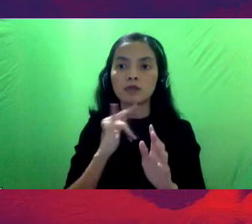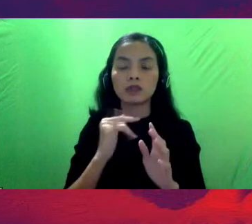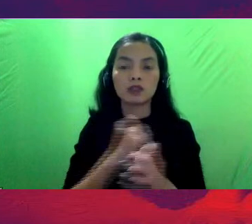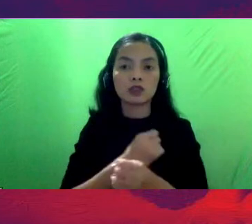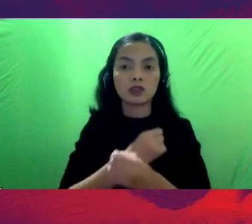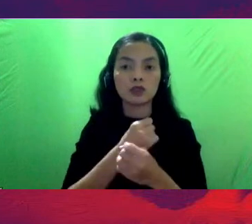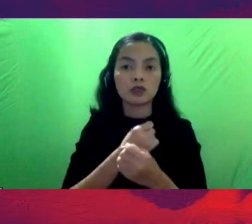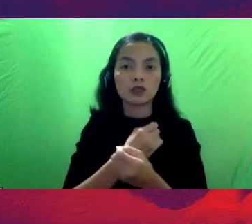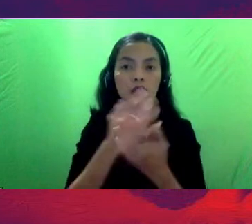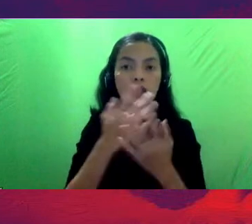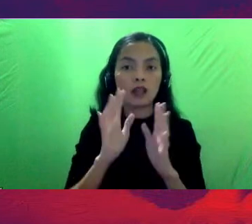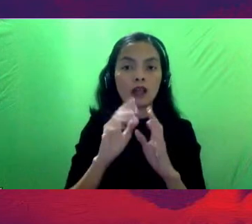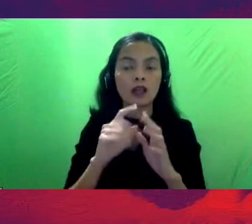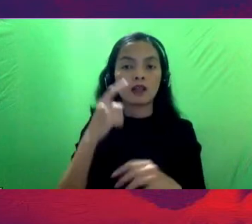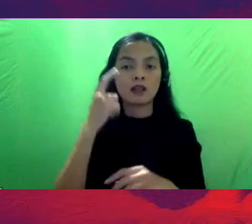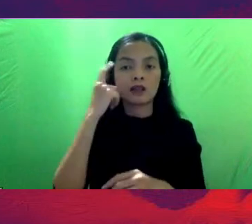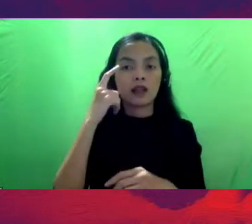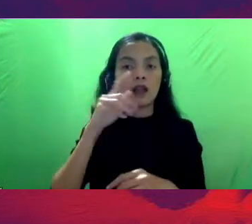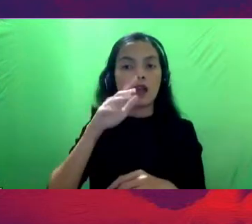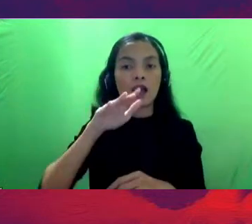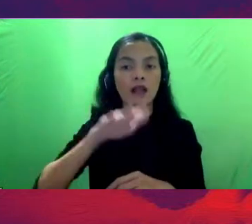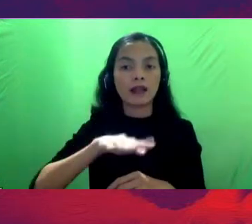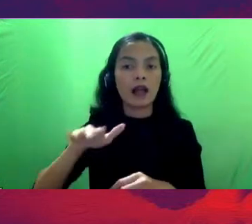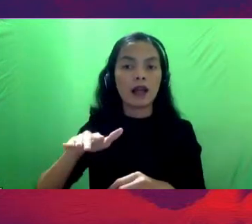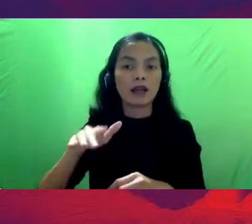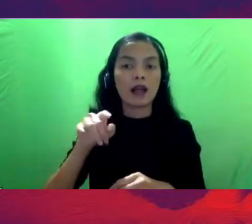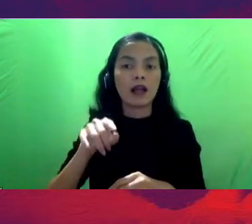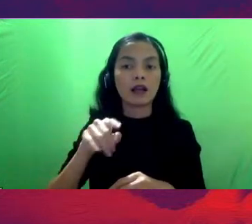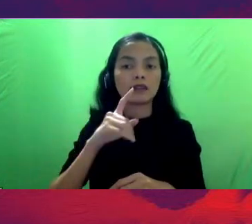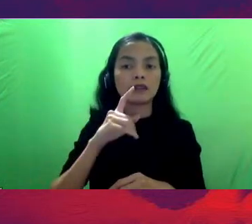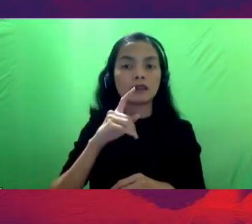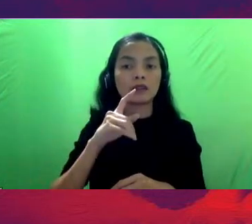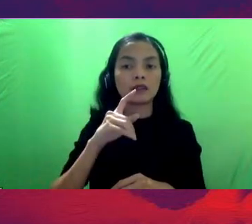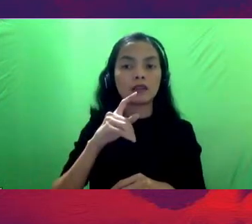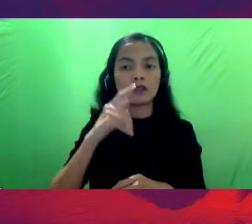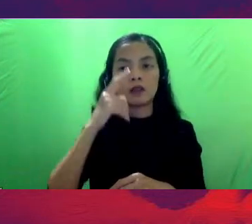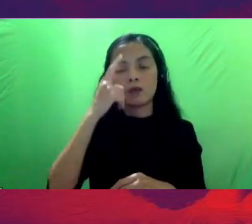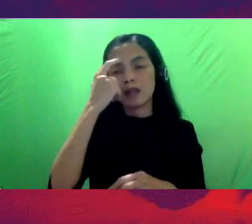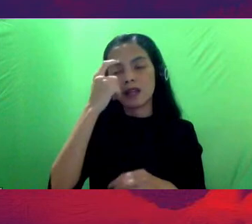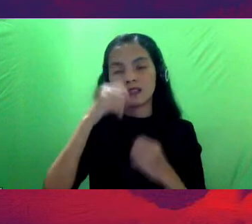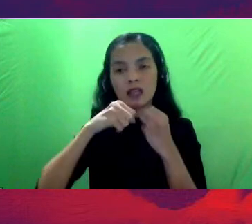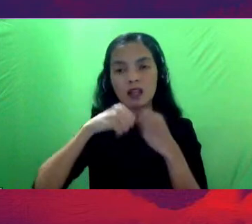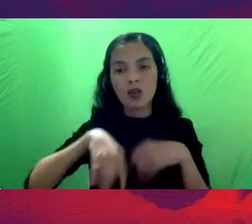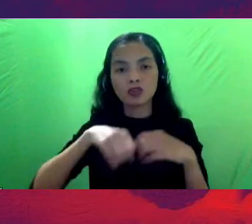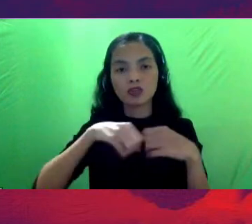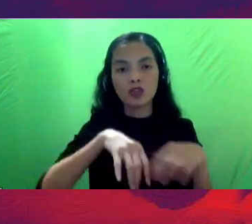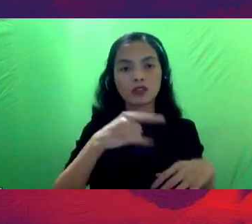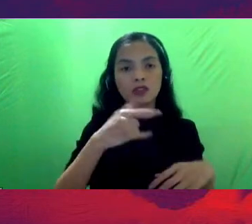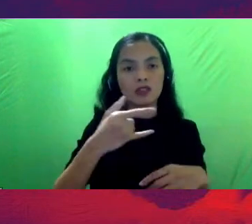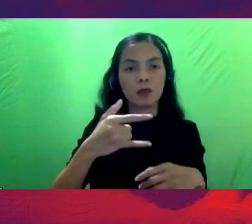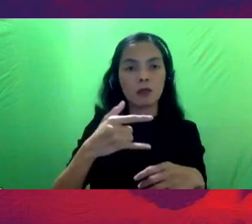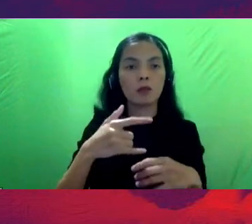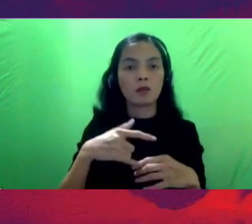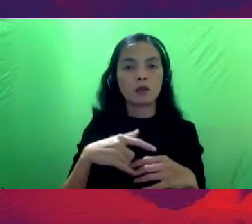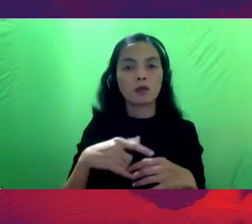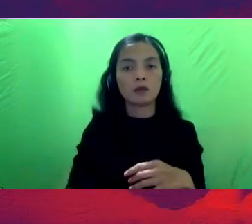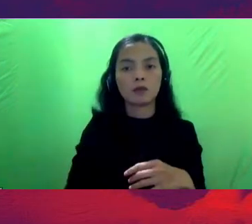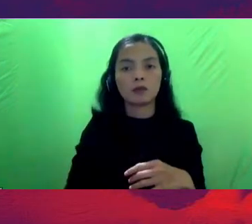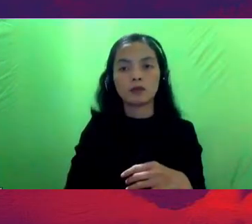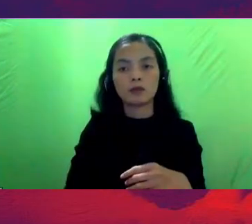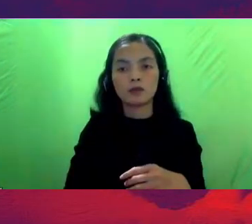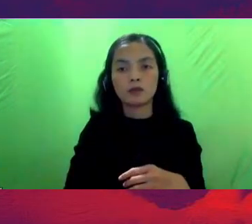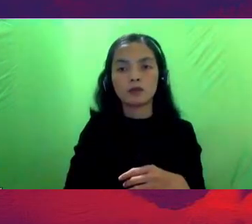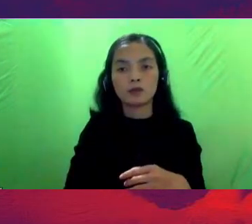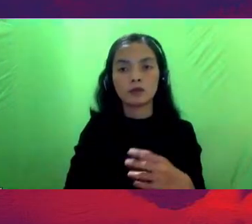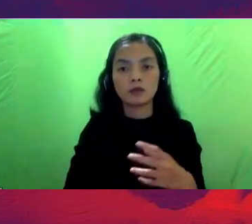will continue the process of learning loss for some time. The next problem is